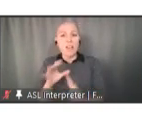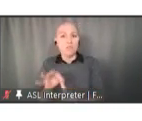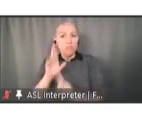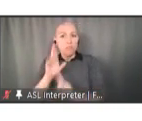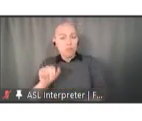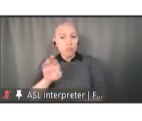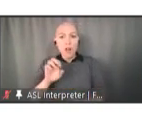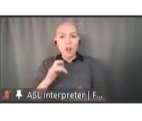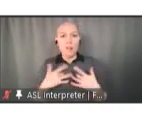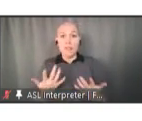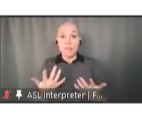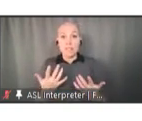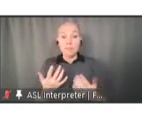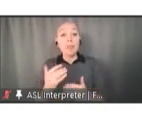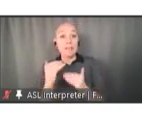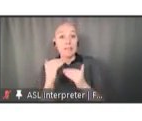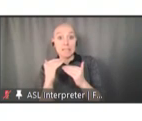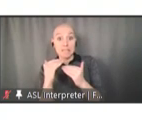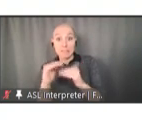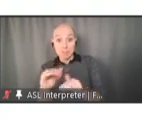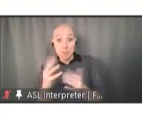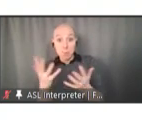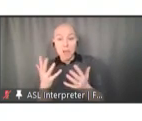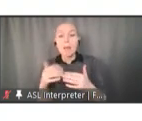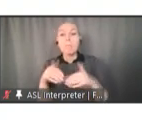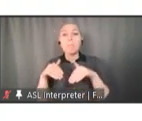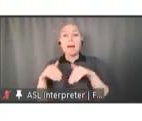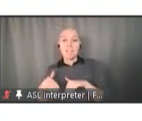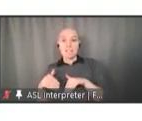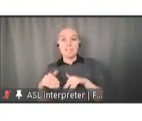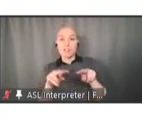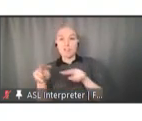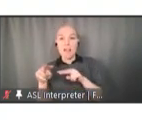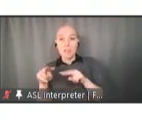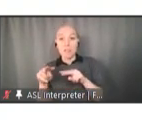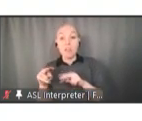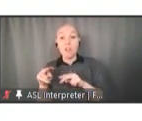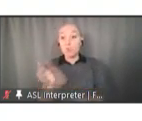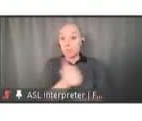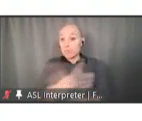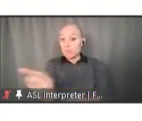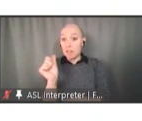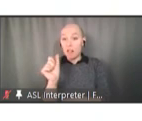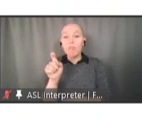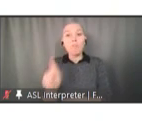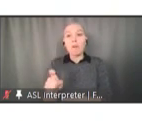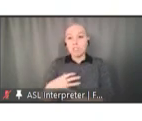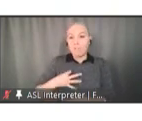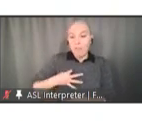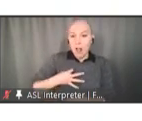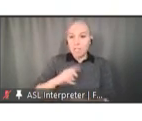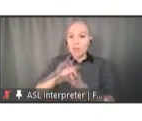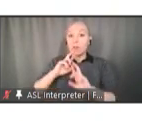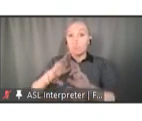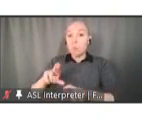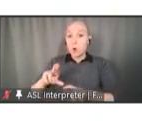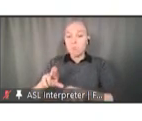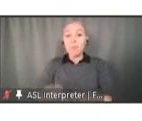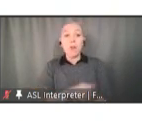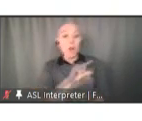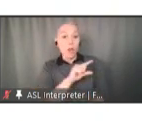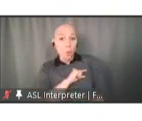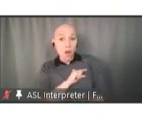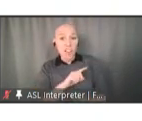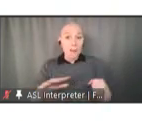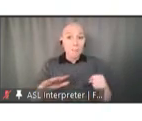VAERS include that it's a passive surveillance system that relies on voluntary reporting, has inconsistent quality and completeness of